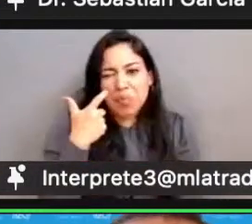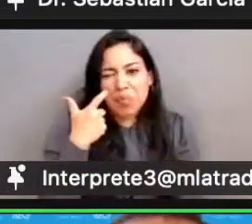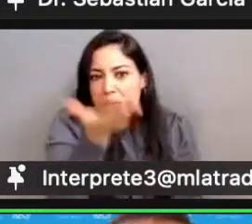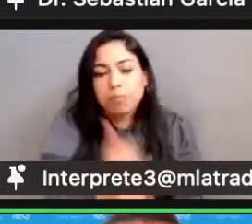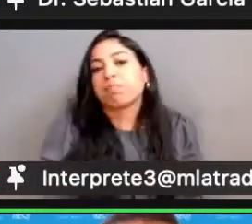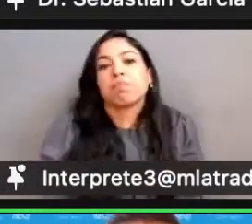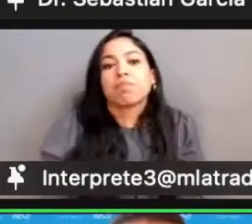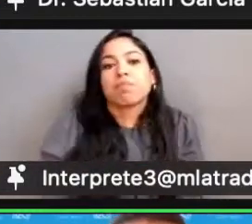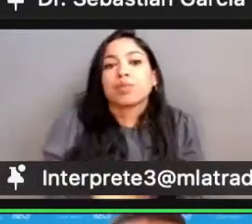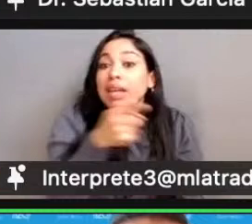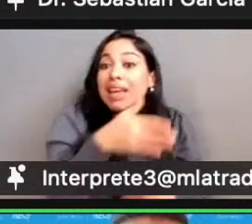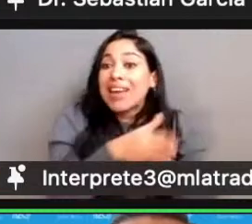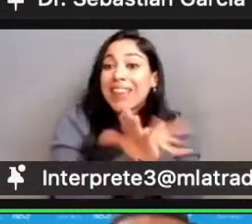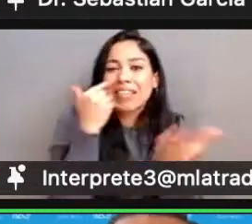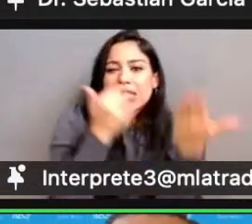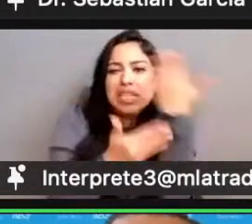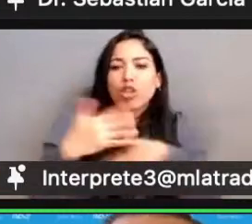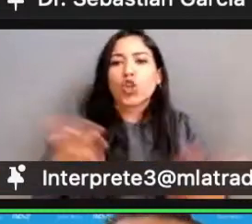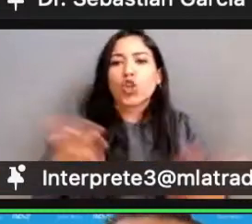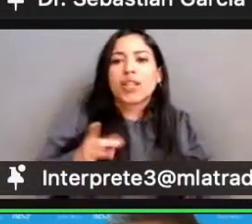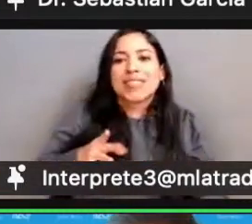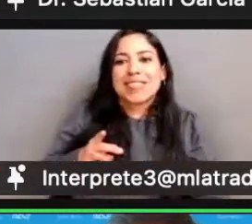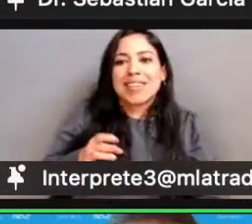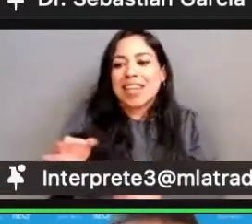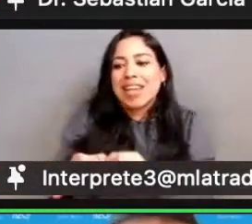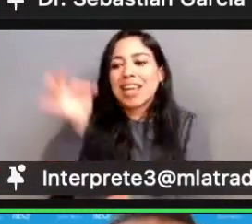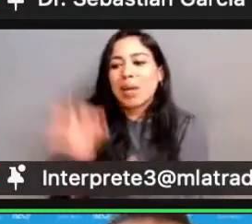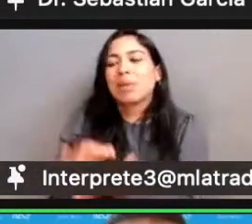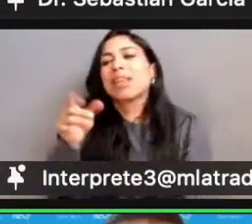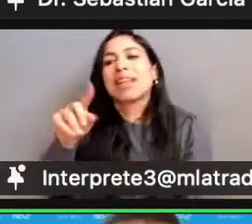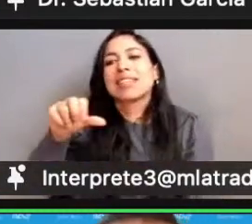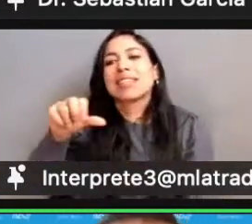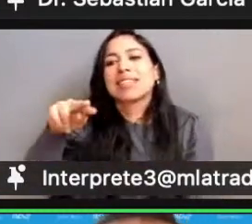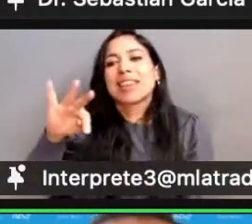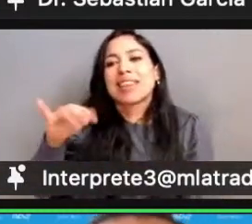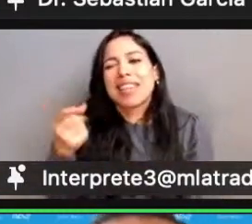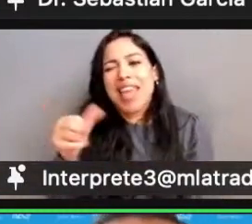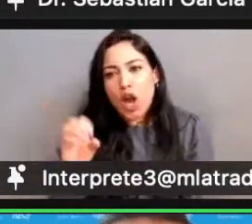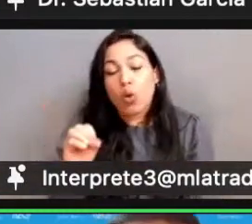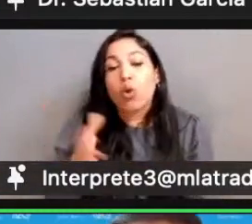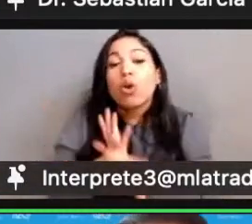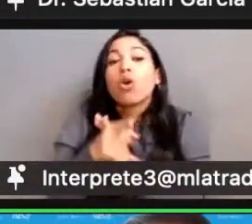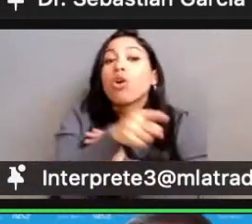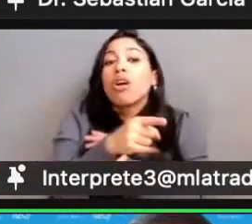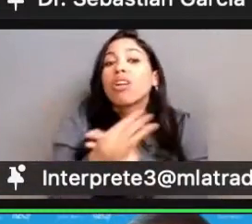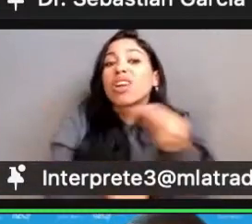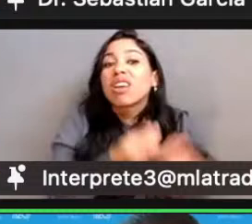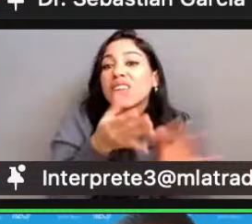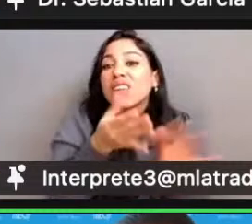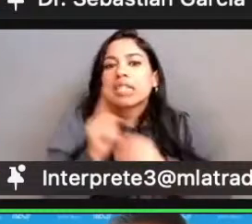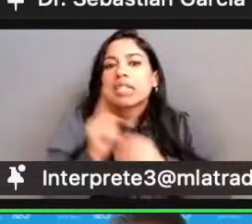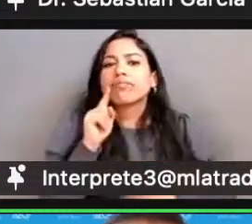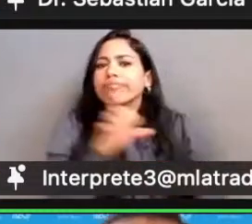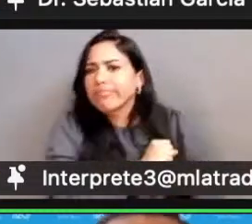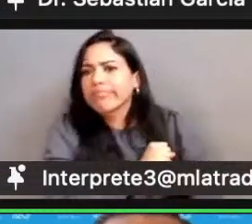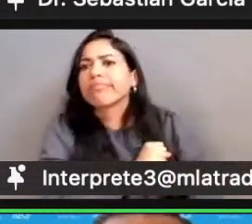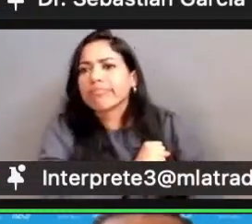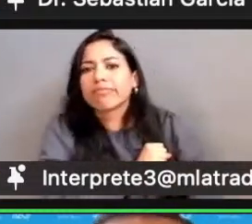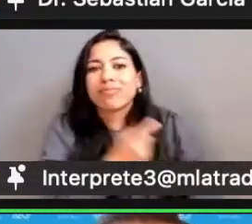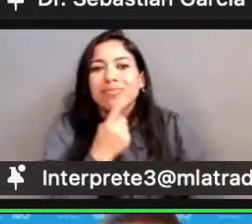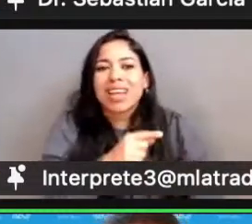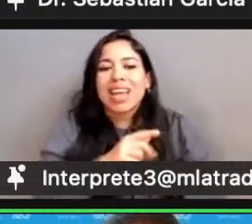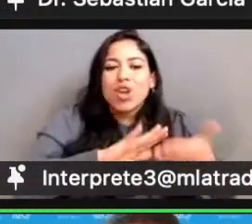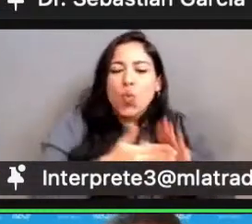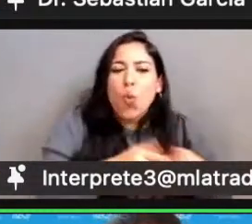here, this is an analysis in Santiago, in Chile, at the beginning of 2020, where we see represented